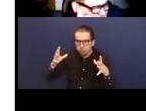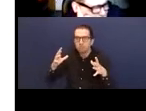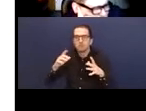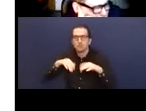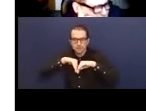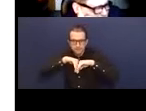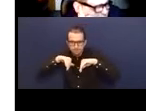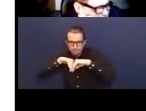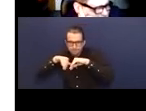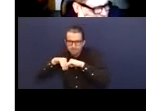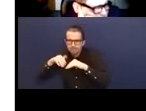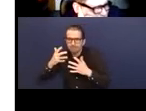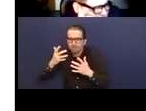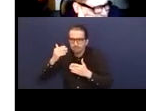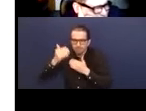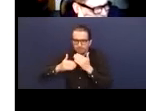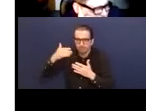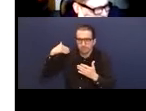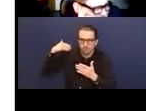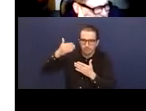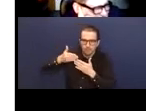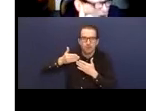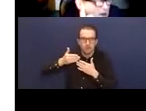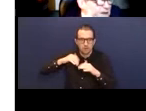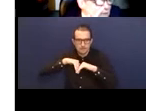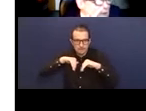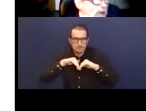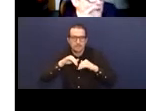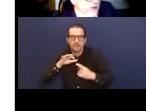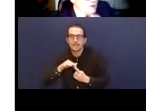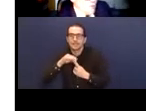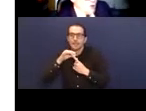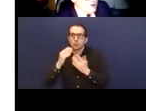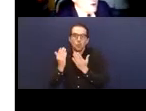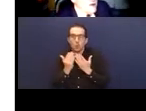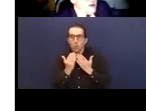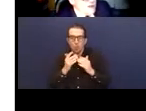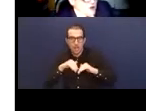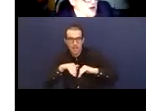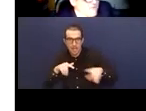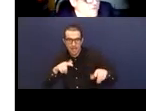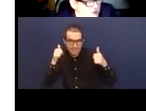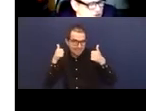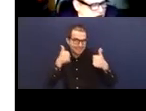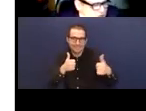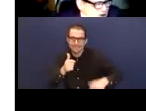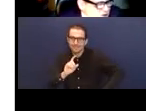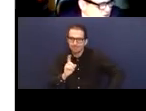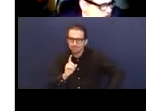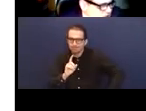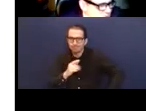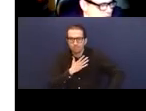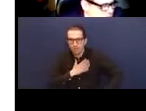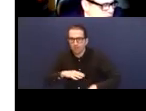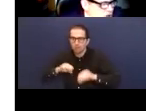schools, removing barriers and so on. And if we don't get this right from the early years onwards, then we're going to have further generations